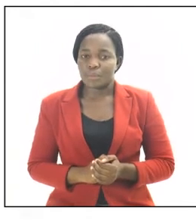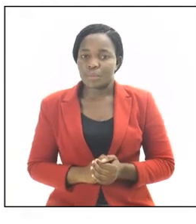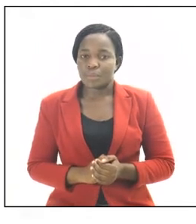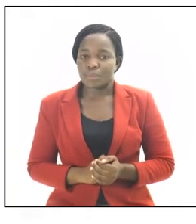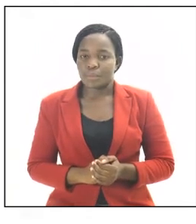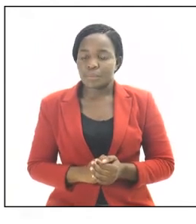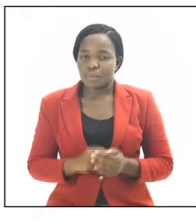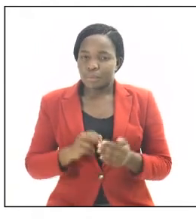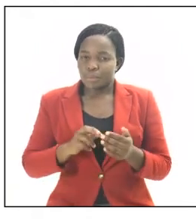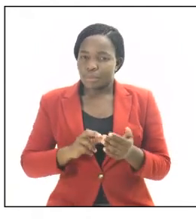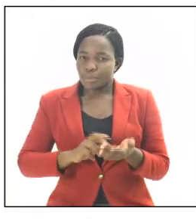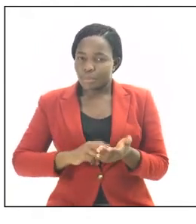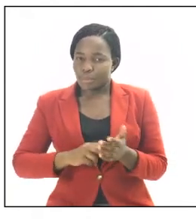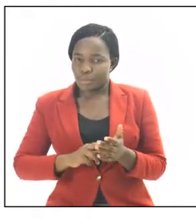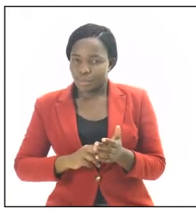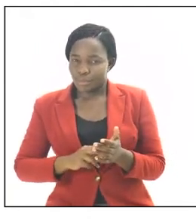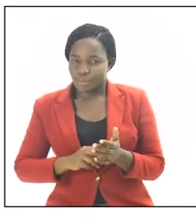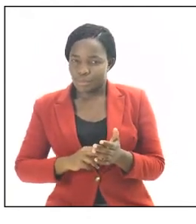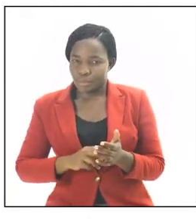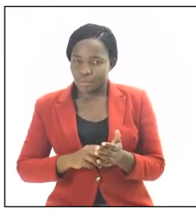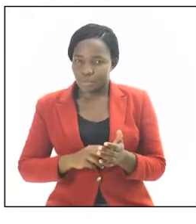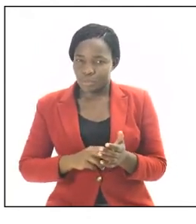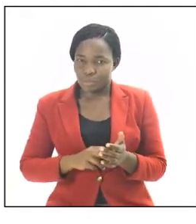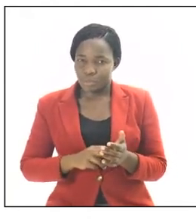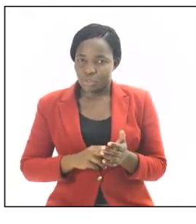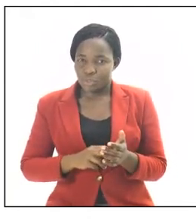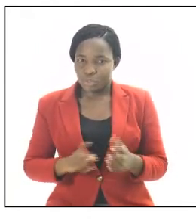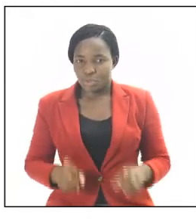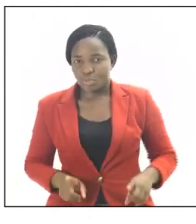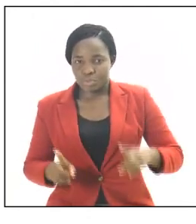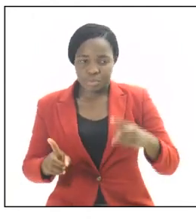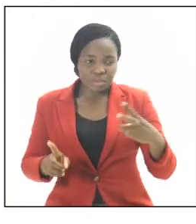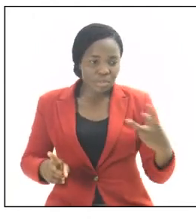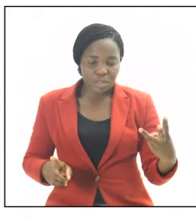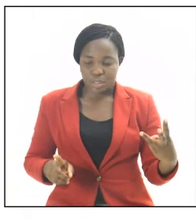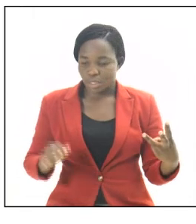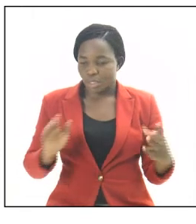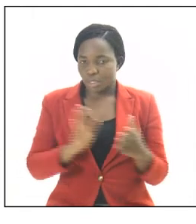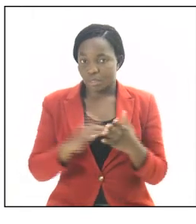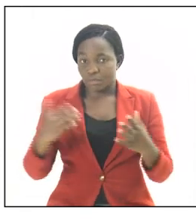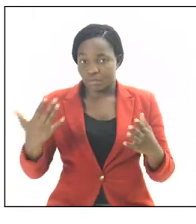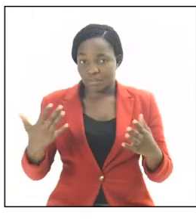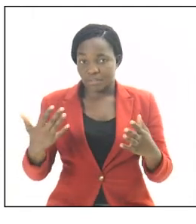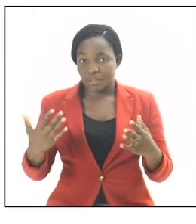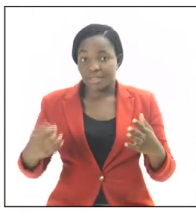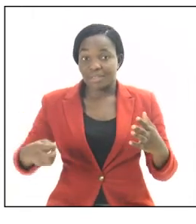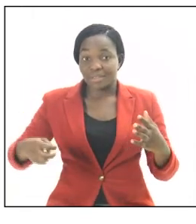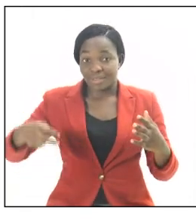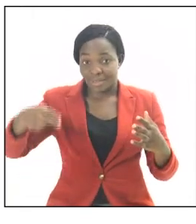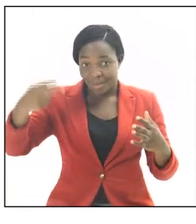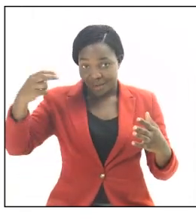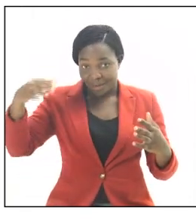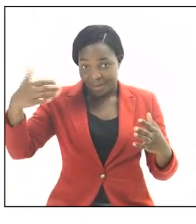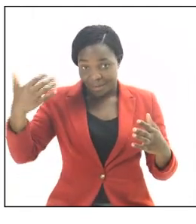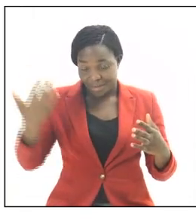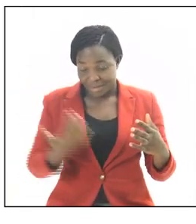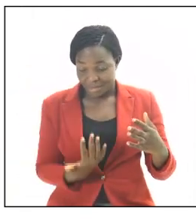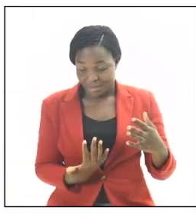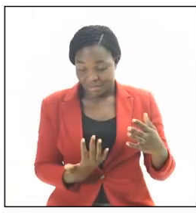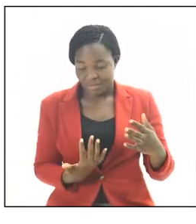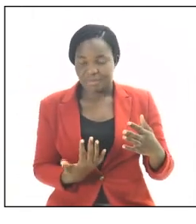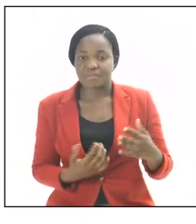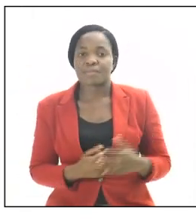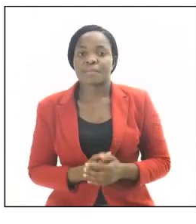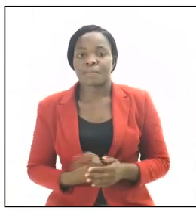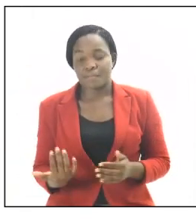that the parallel sides are 3 and 5, and the height is 5, the bottom line